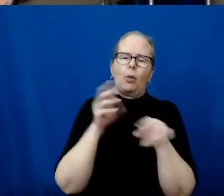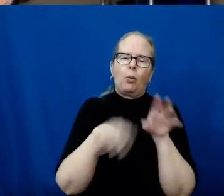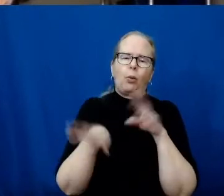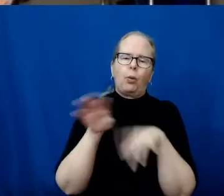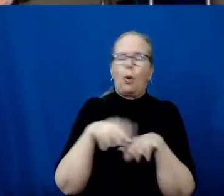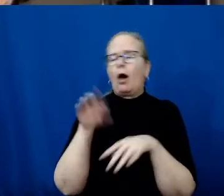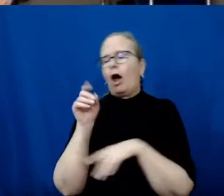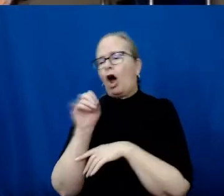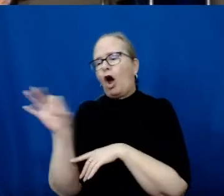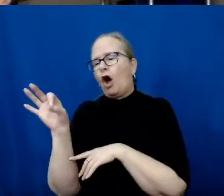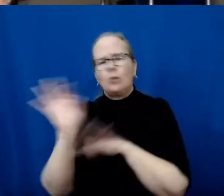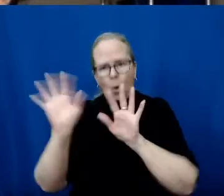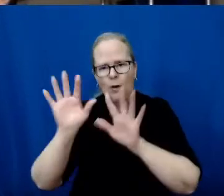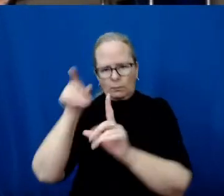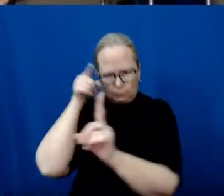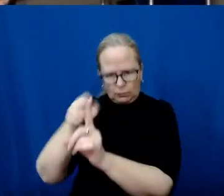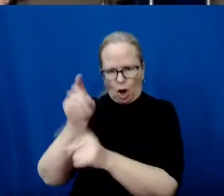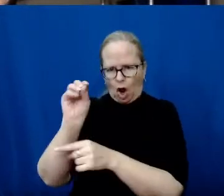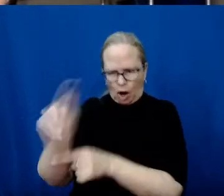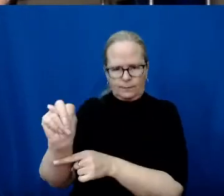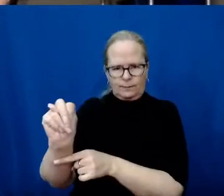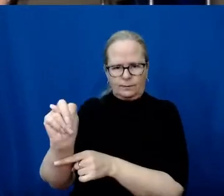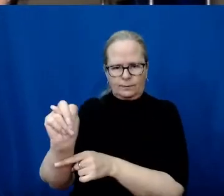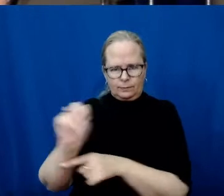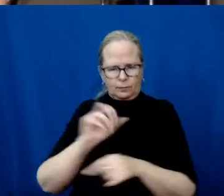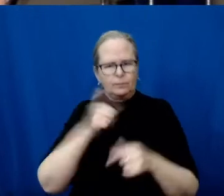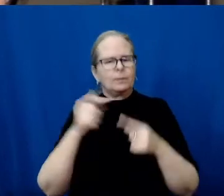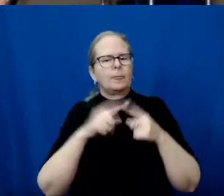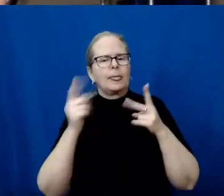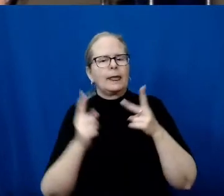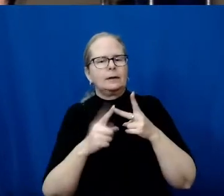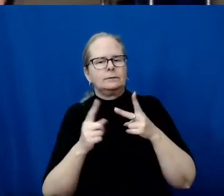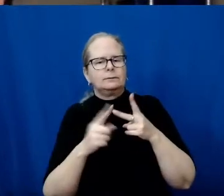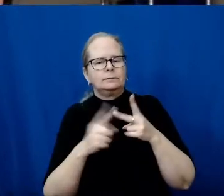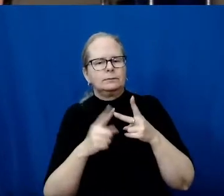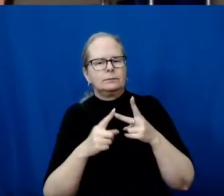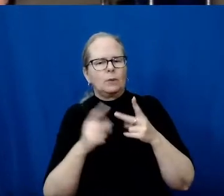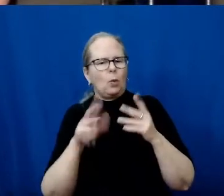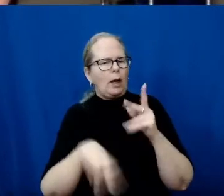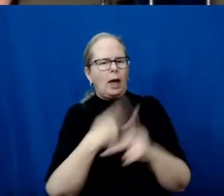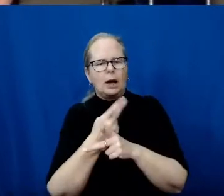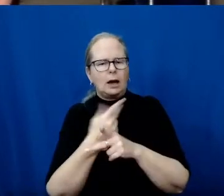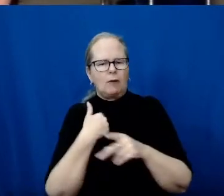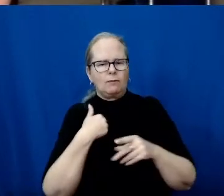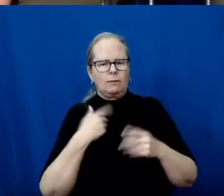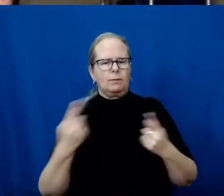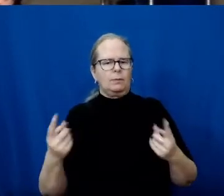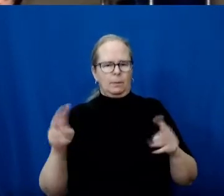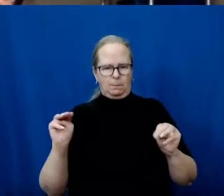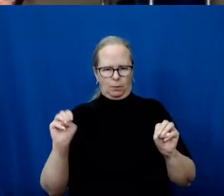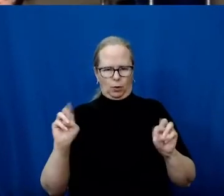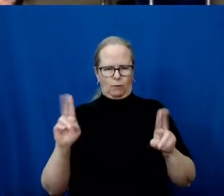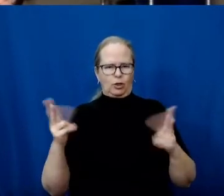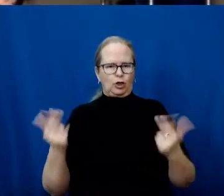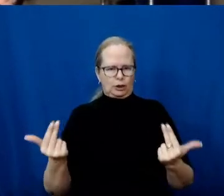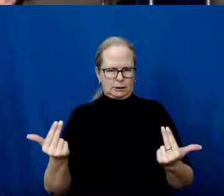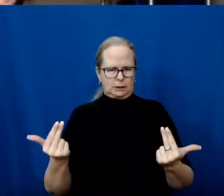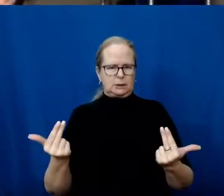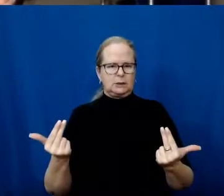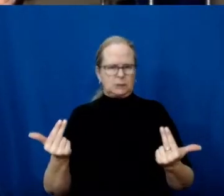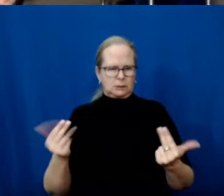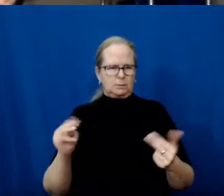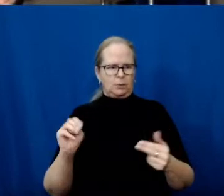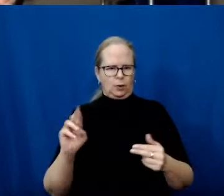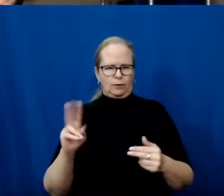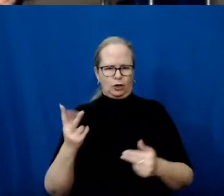in your furnace? MERV 13. MERV 13. Now, can you put a MERV 13 in